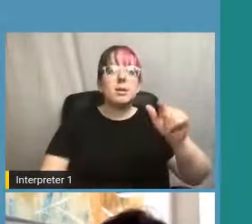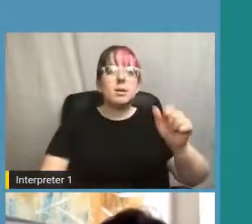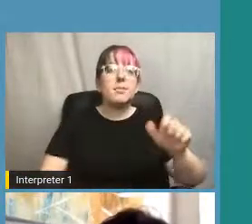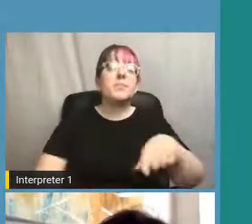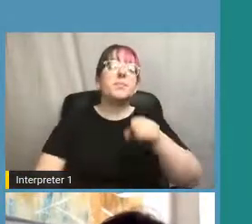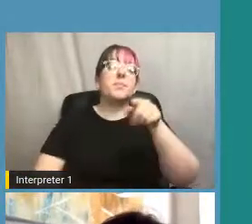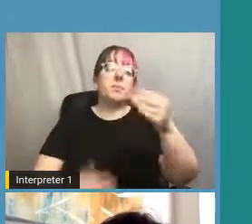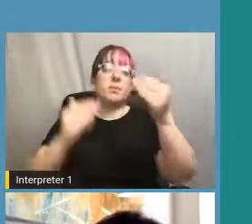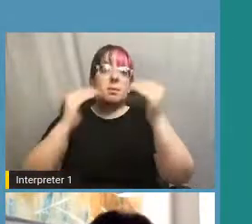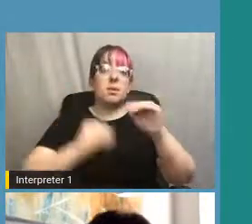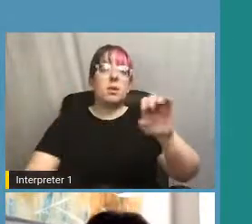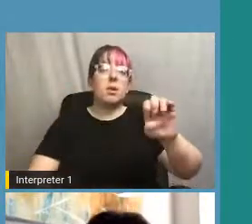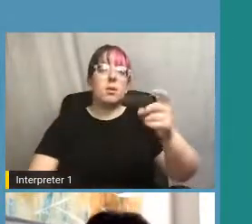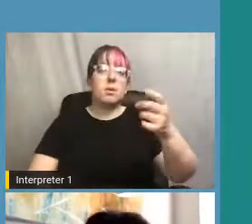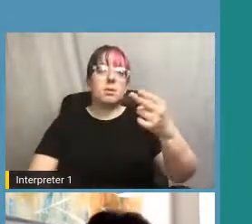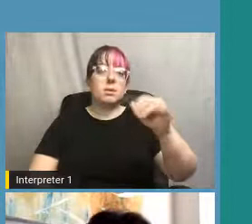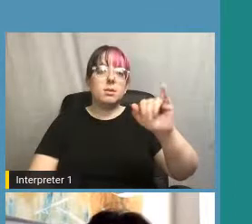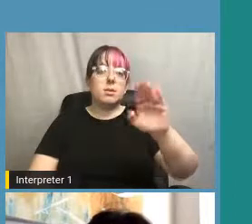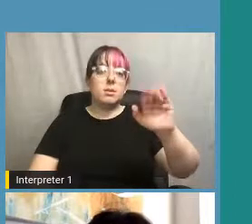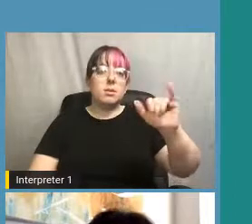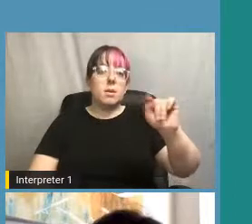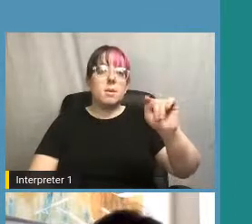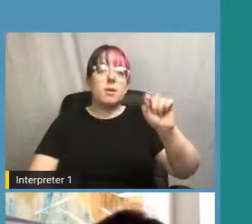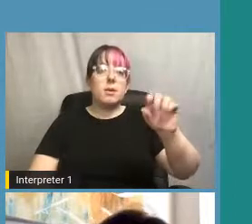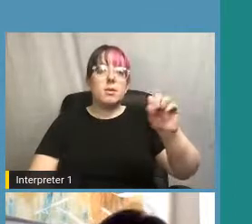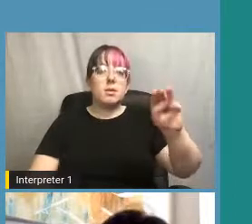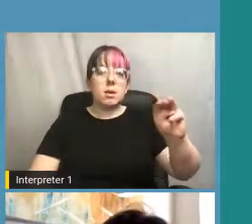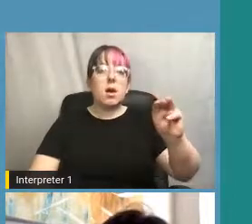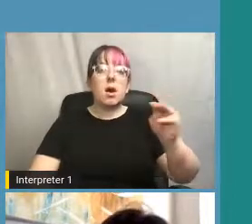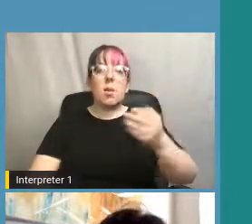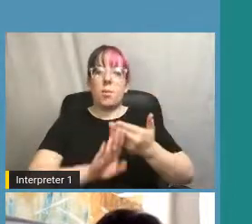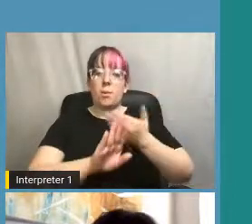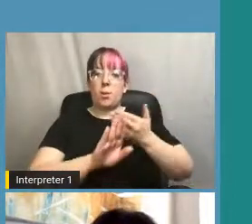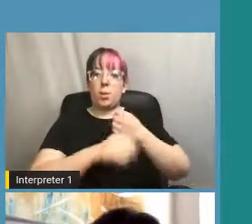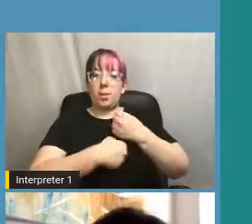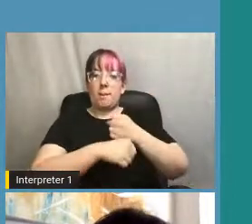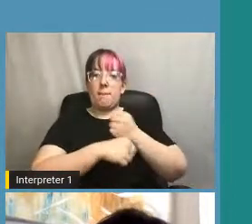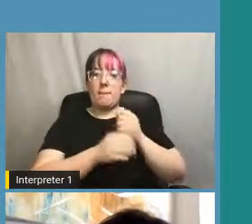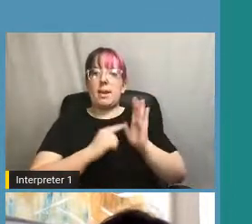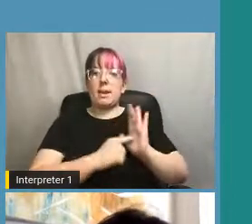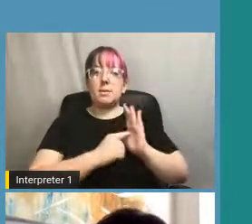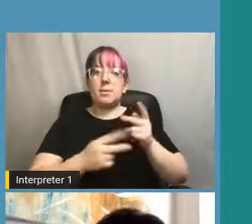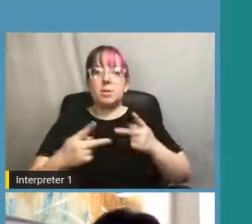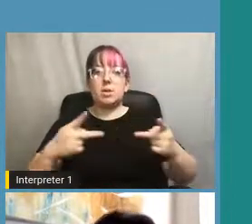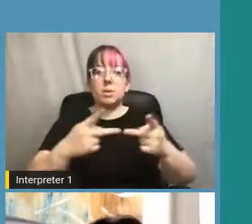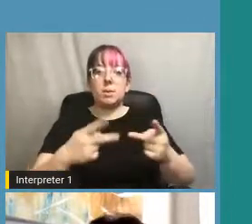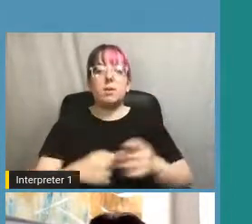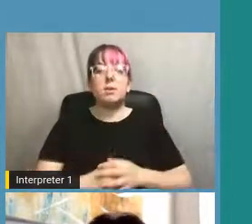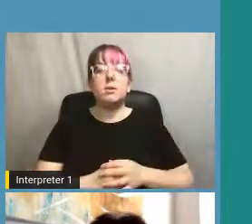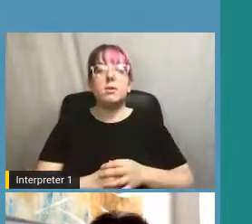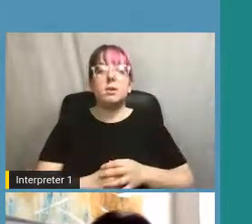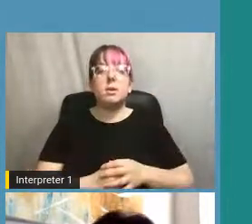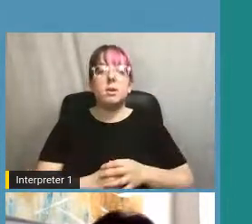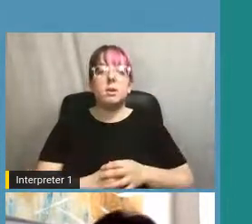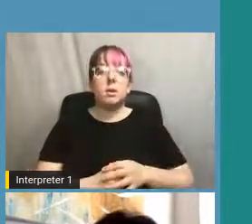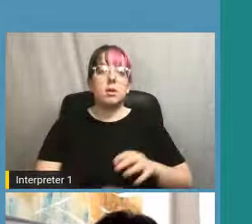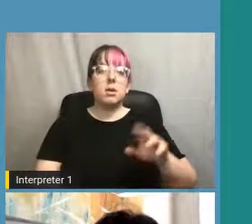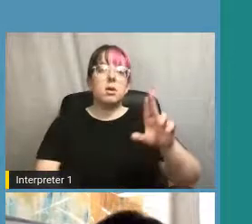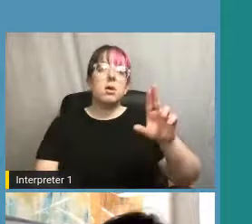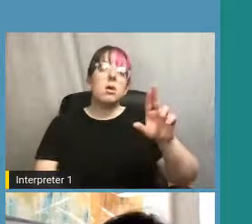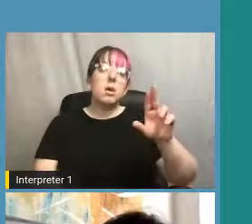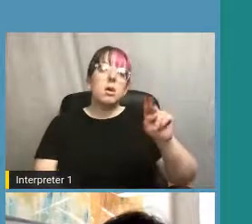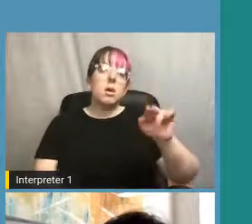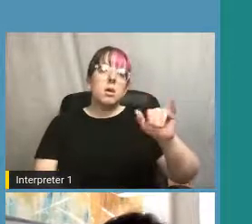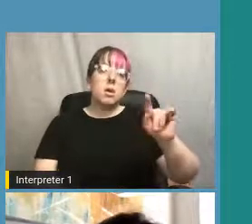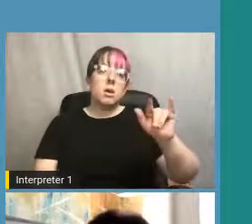that's the exhibition, pre-made exhibition spaces that I mentioned. Unreal Engine, which is a 3D engine you can use. Unity is the competing version